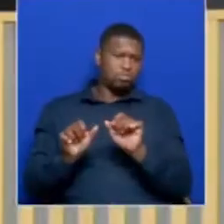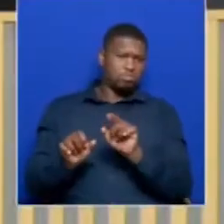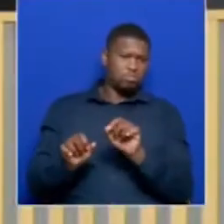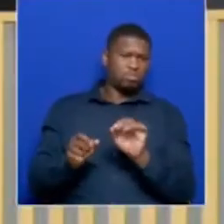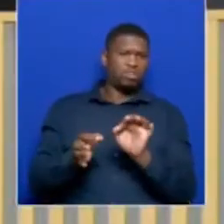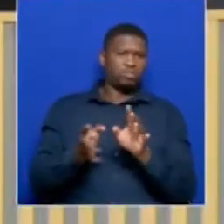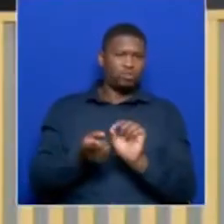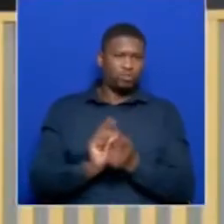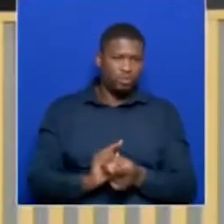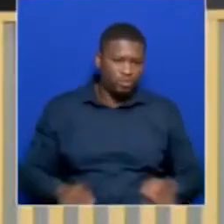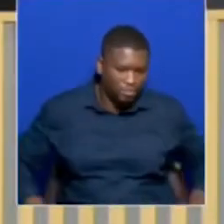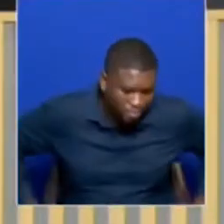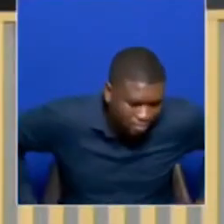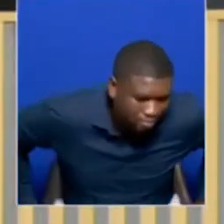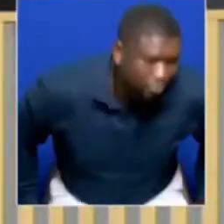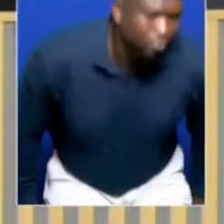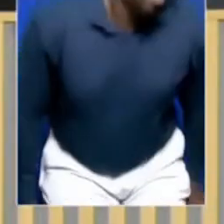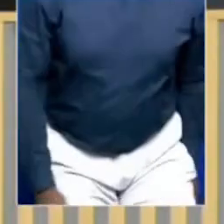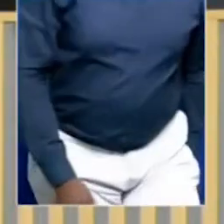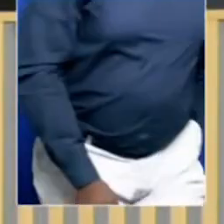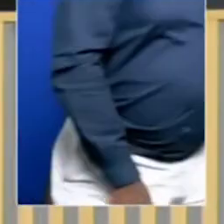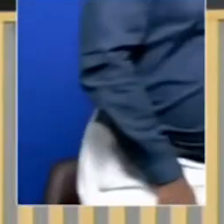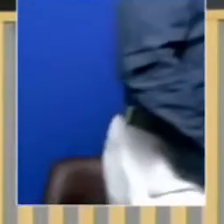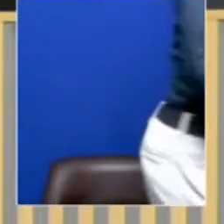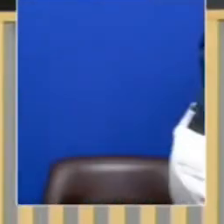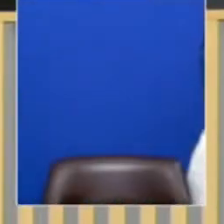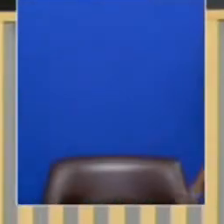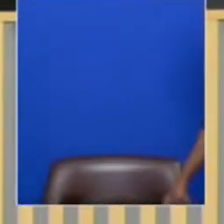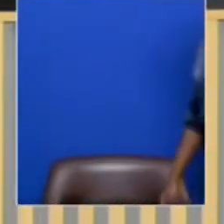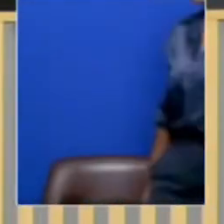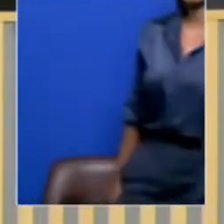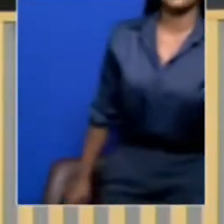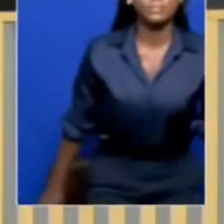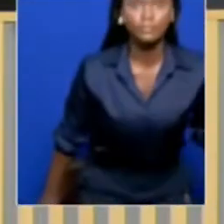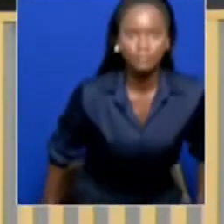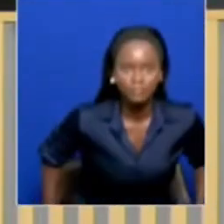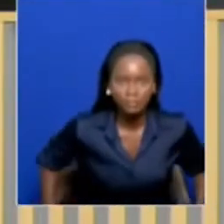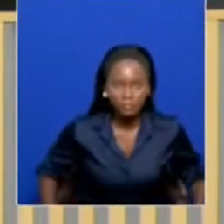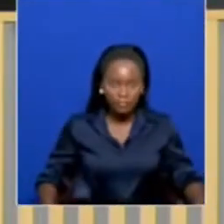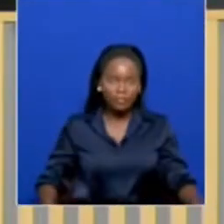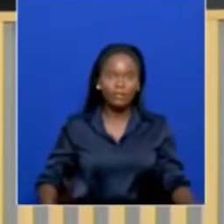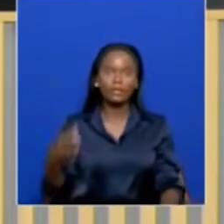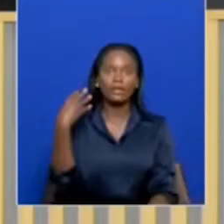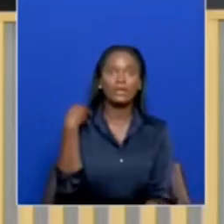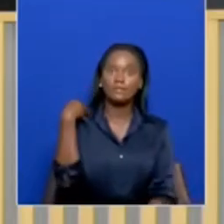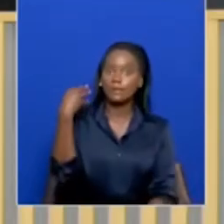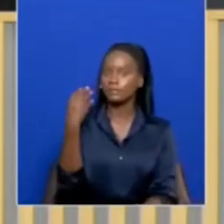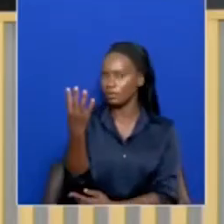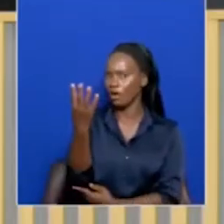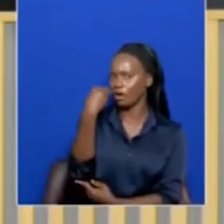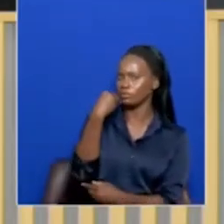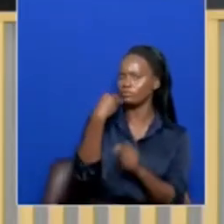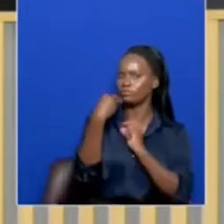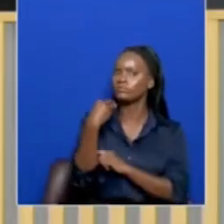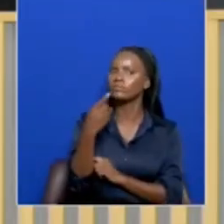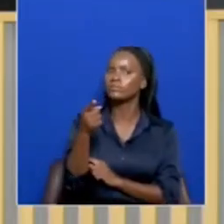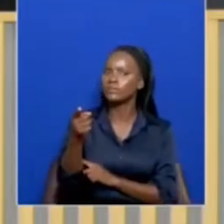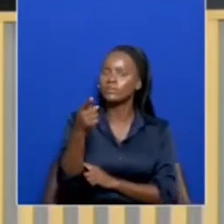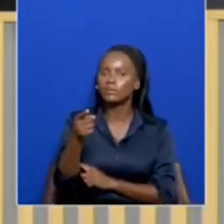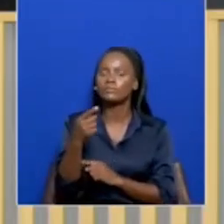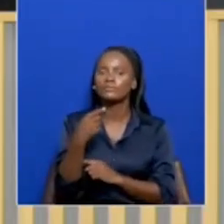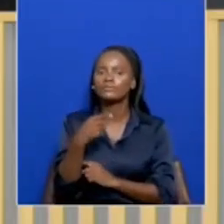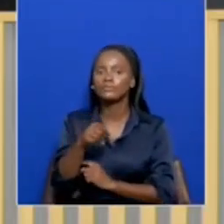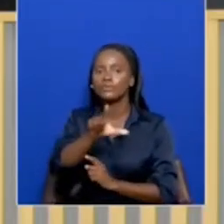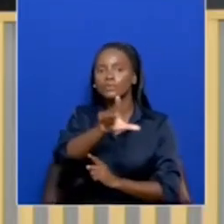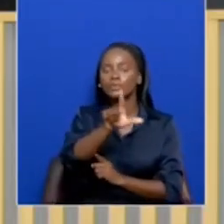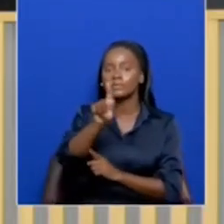The minister asked me if Lieutenant General Kumalo was also involved in the planning and the killing of Sindiso Makaka.